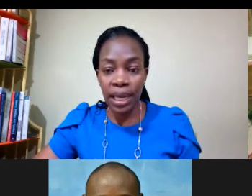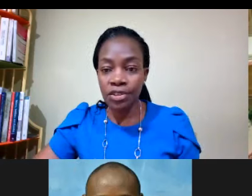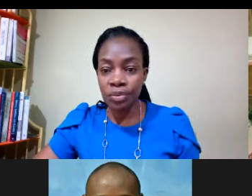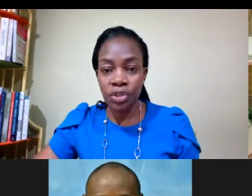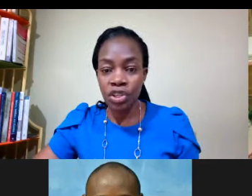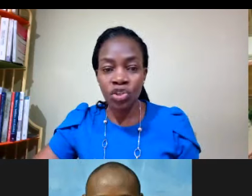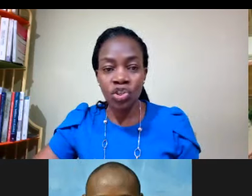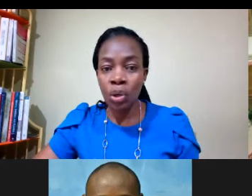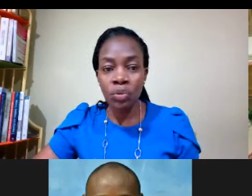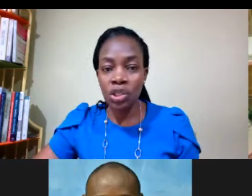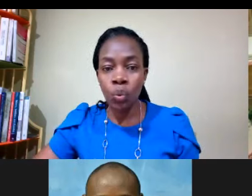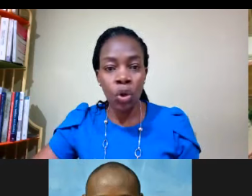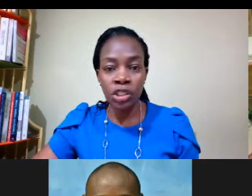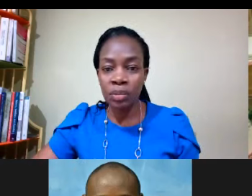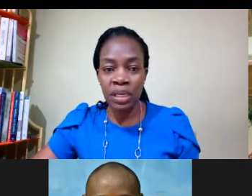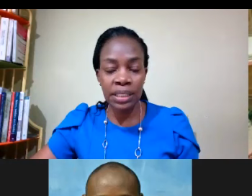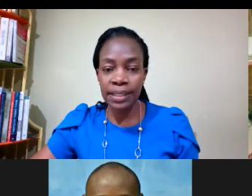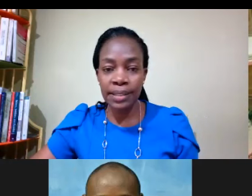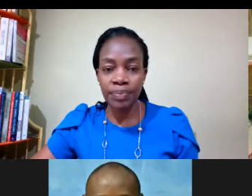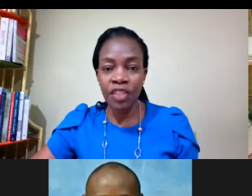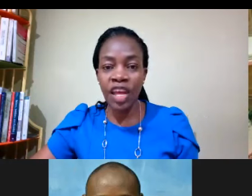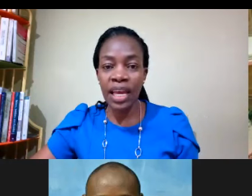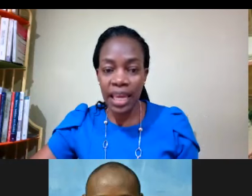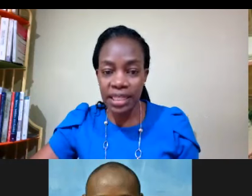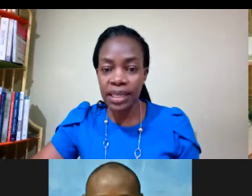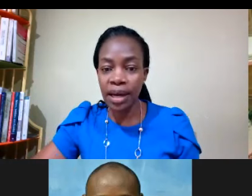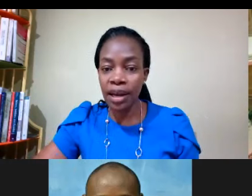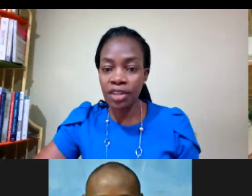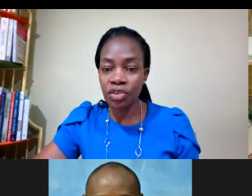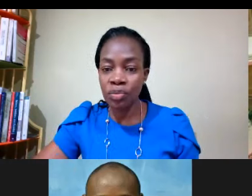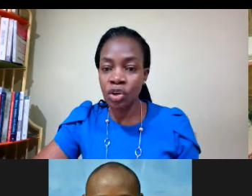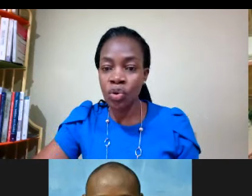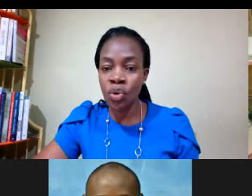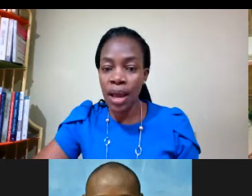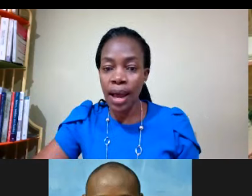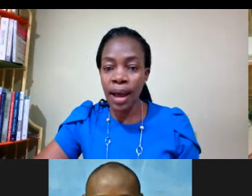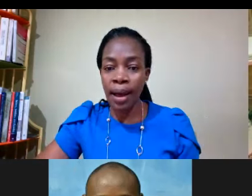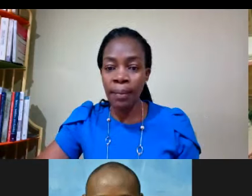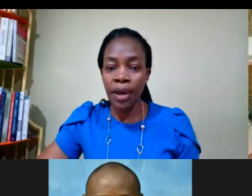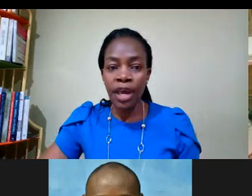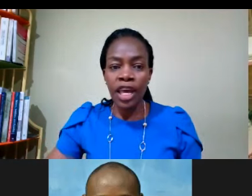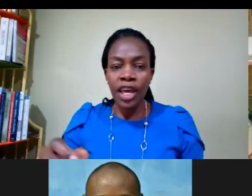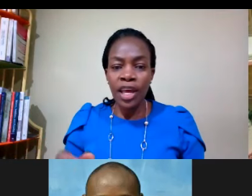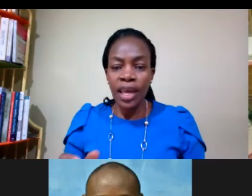childhood classrooms. You don't want to miss it. There are kids in our classrooms who,